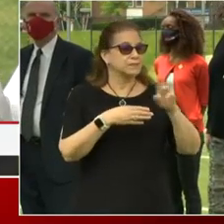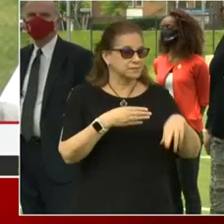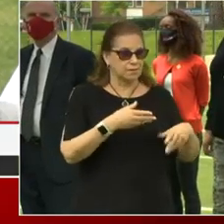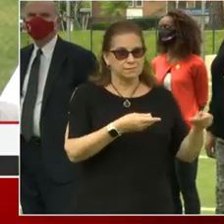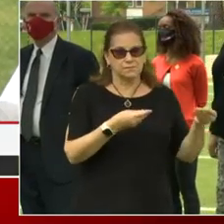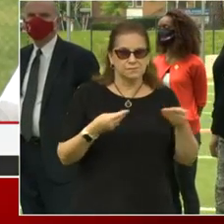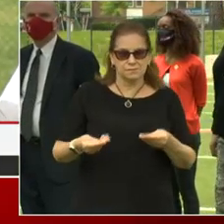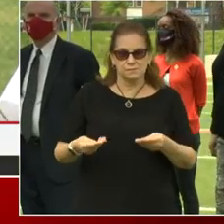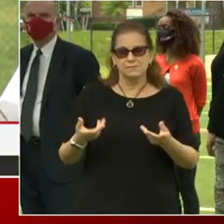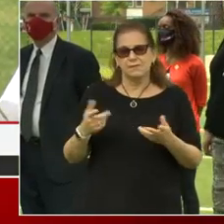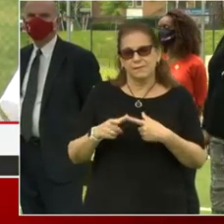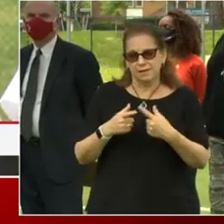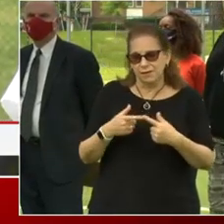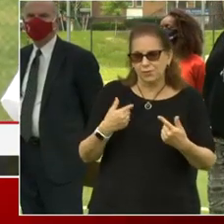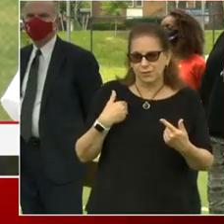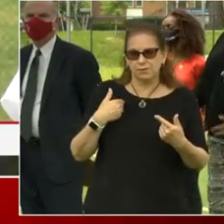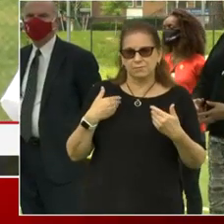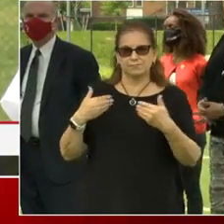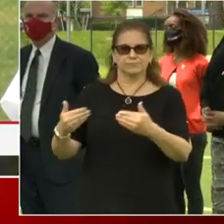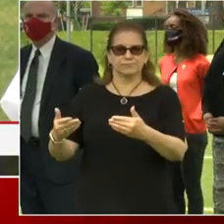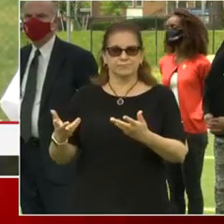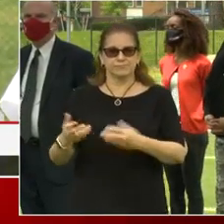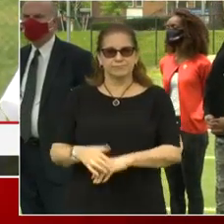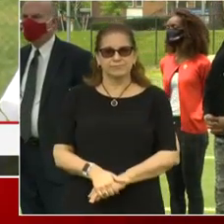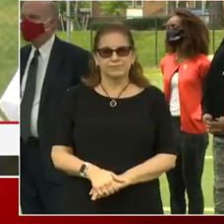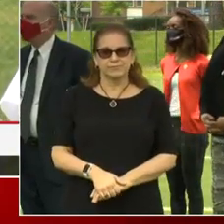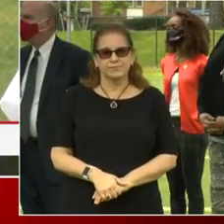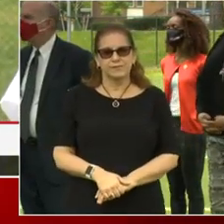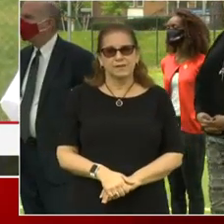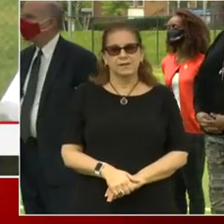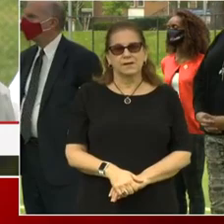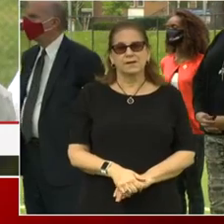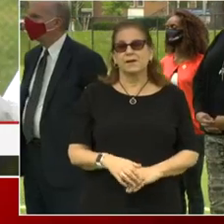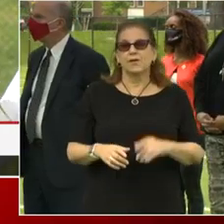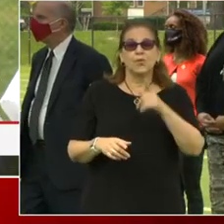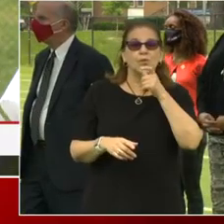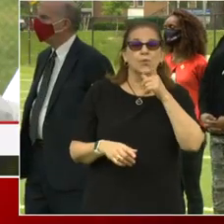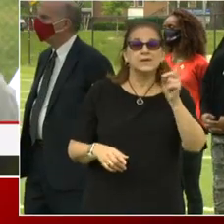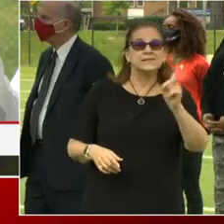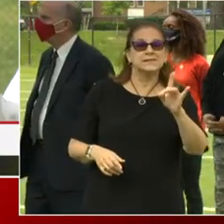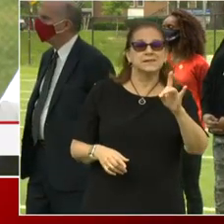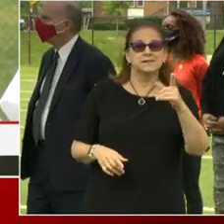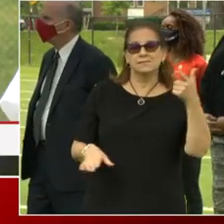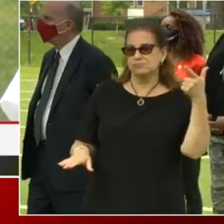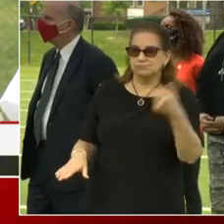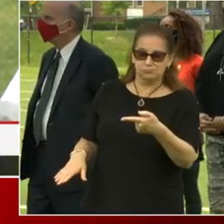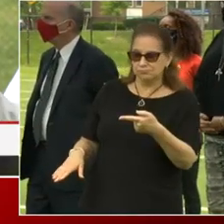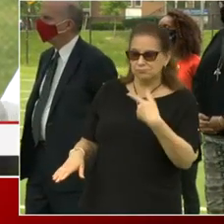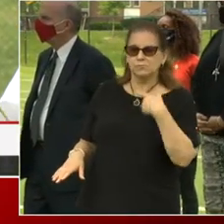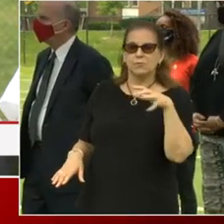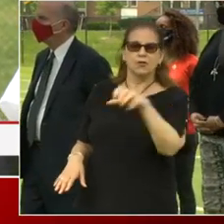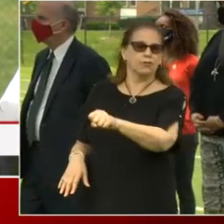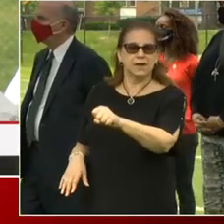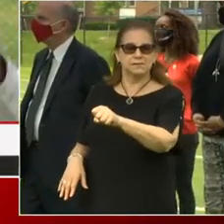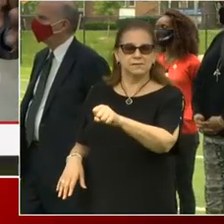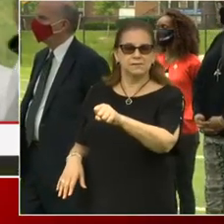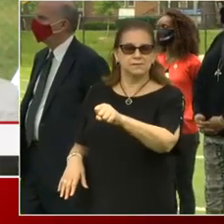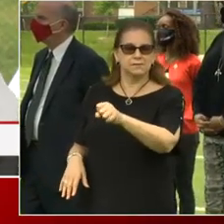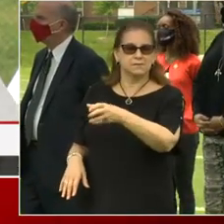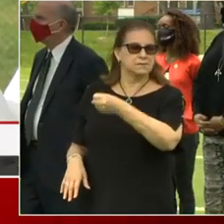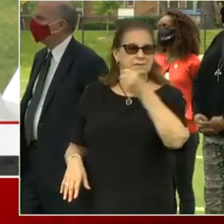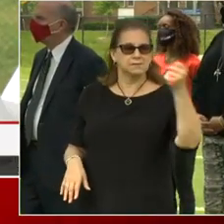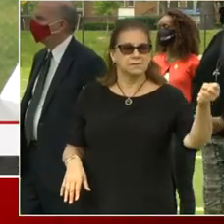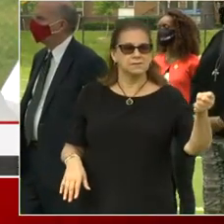investigations, the perpetrators of that, they are arrested sometimes within days, sometimes within